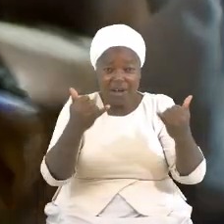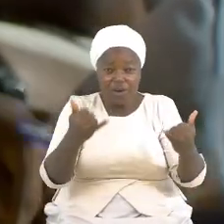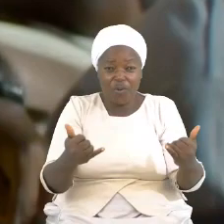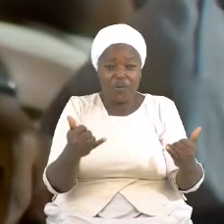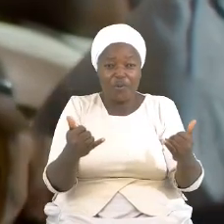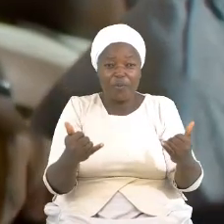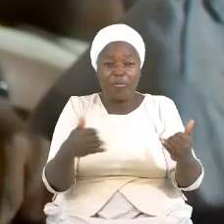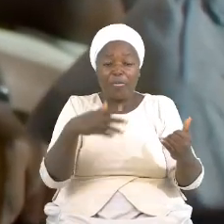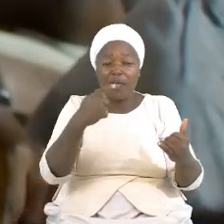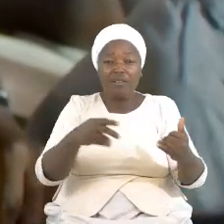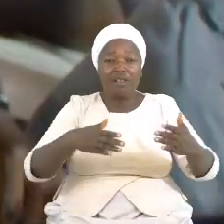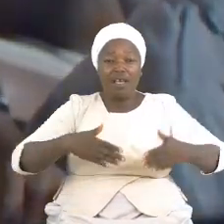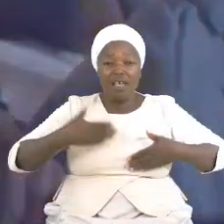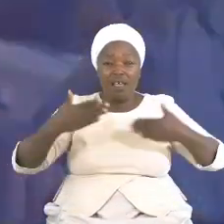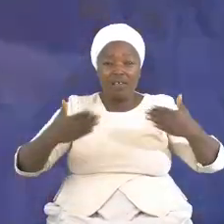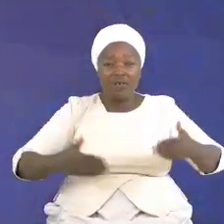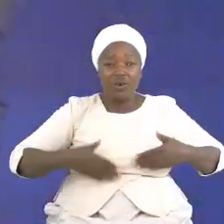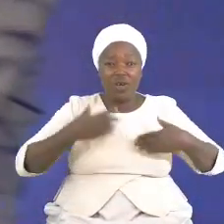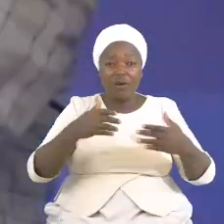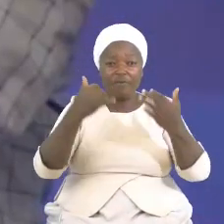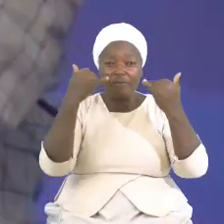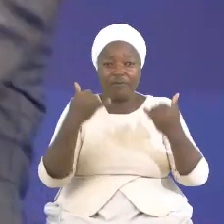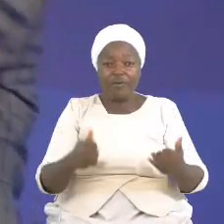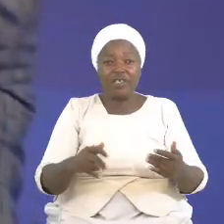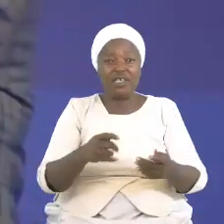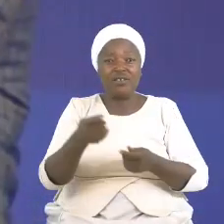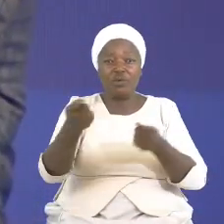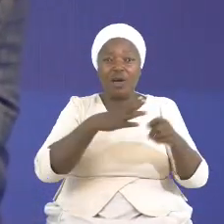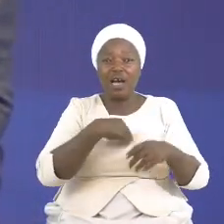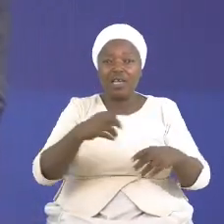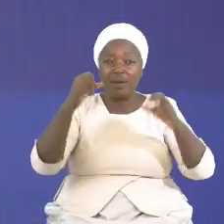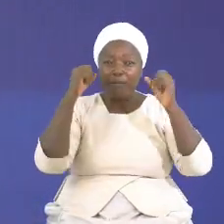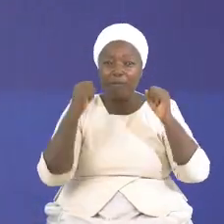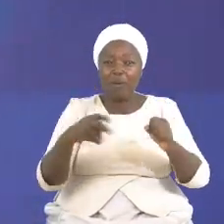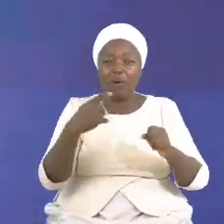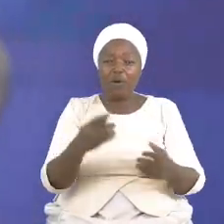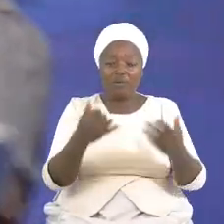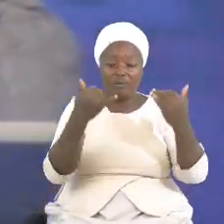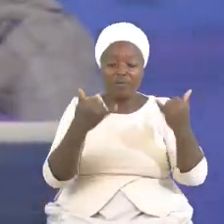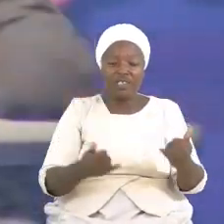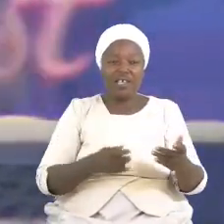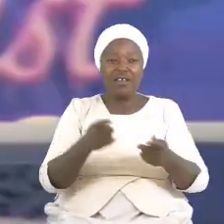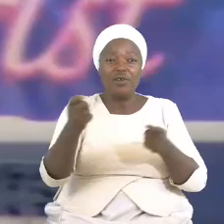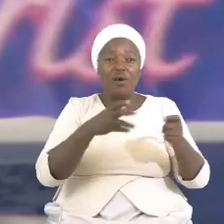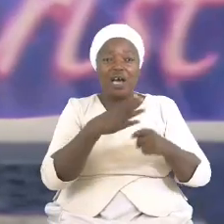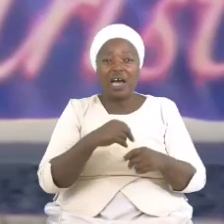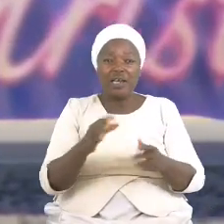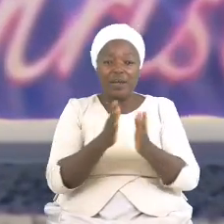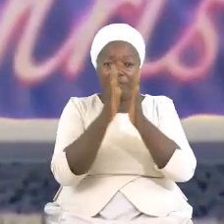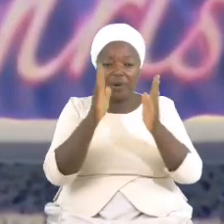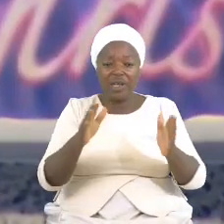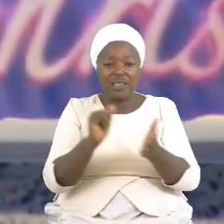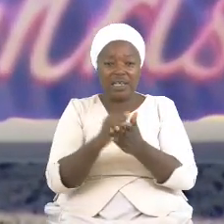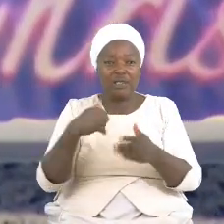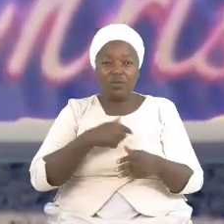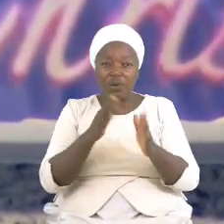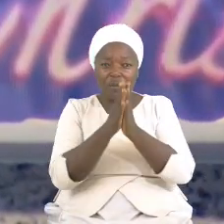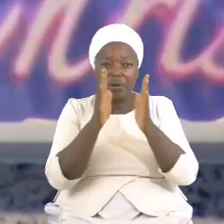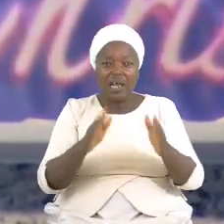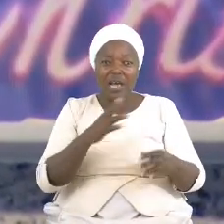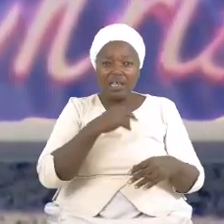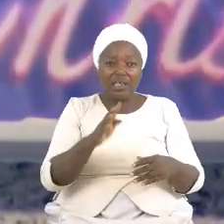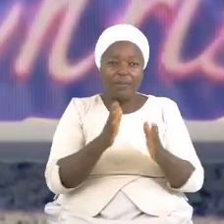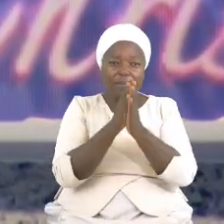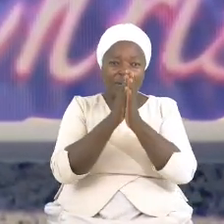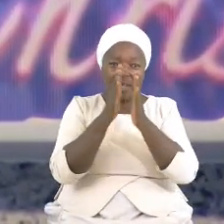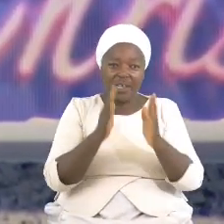of present dominion and the power for present dominion and the prayer we pray. The prayer